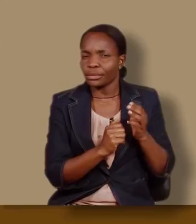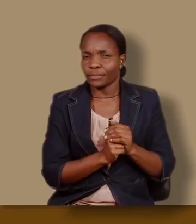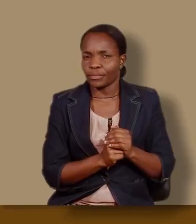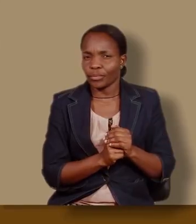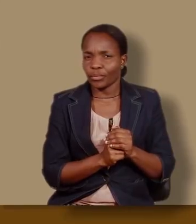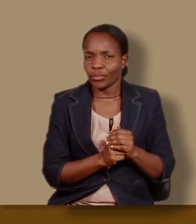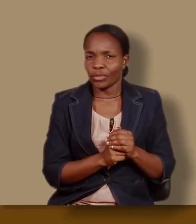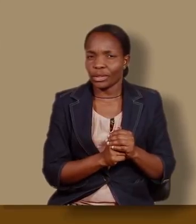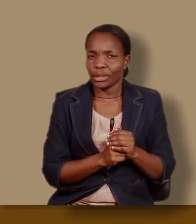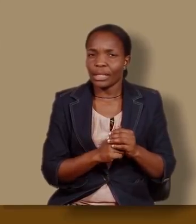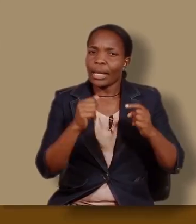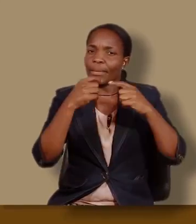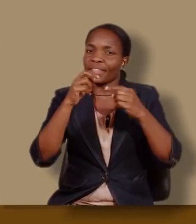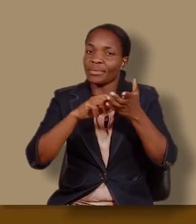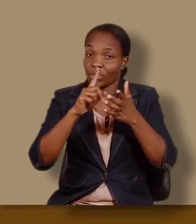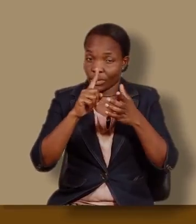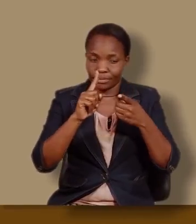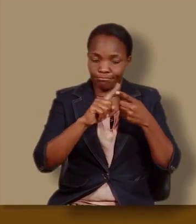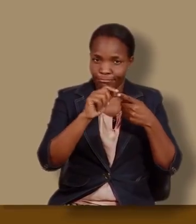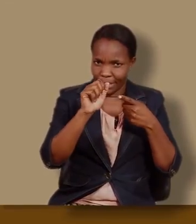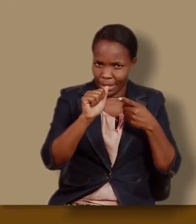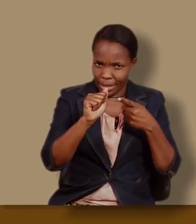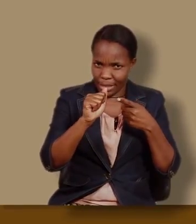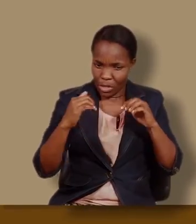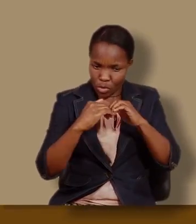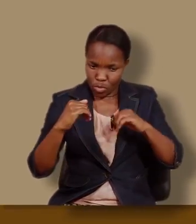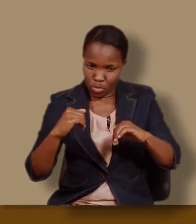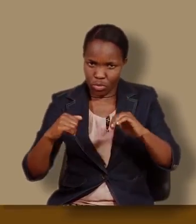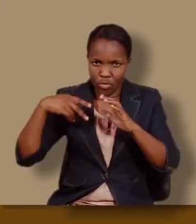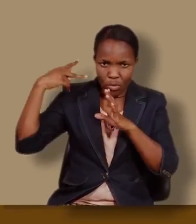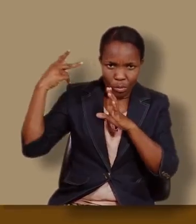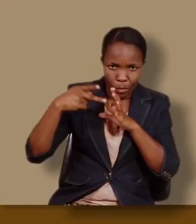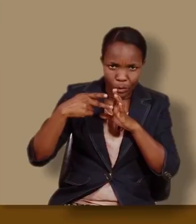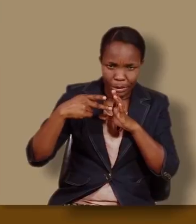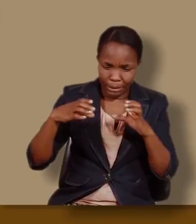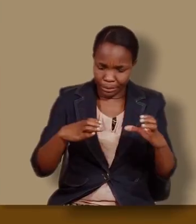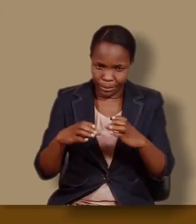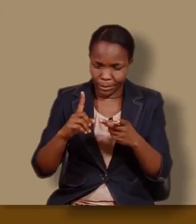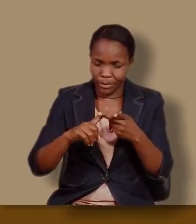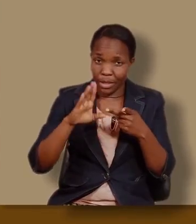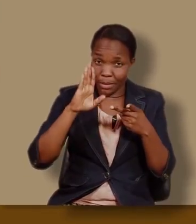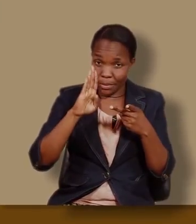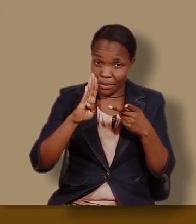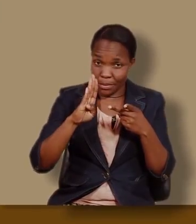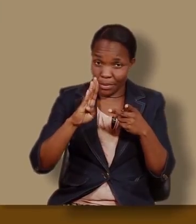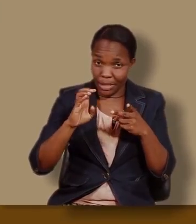A, separation of political parties, B, division of different races, or